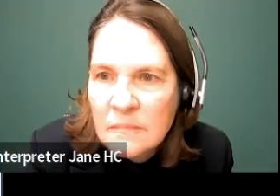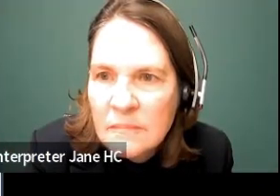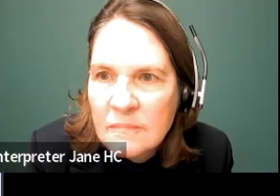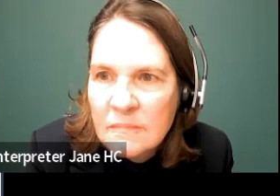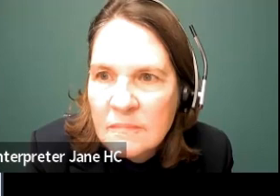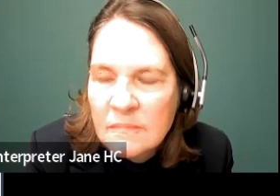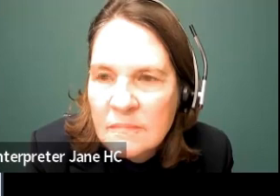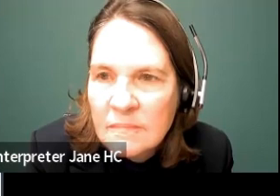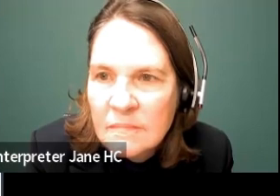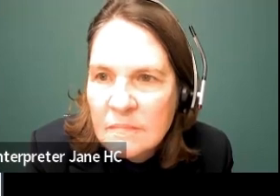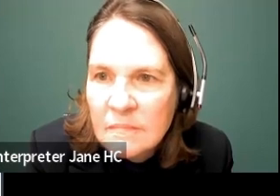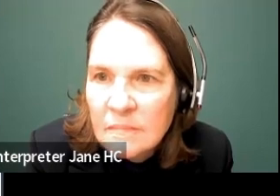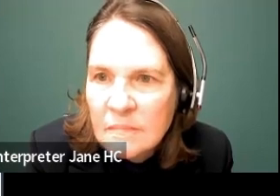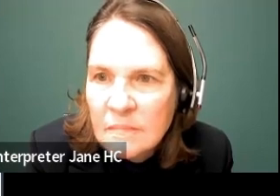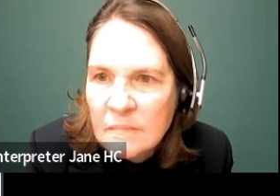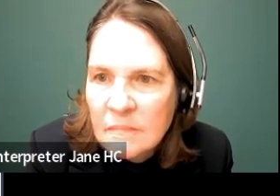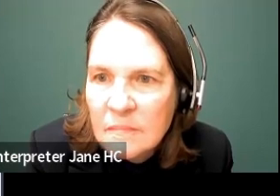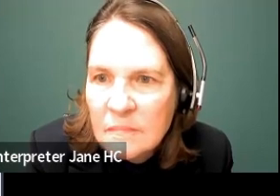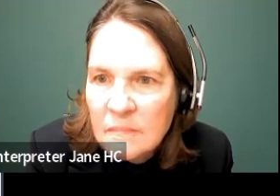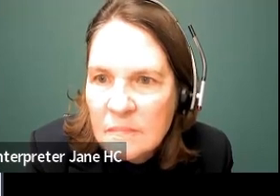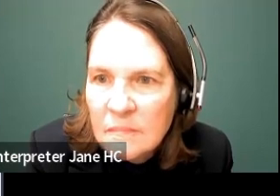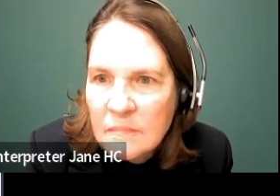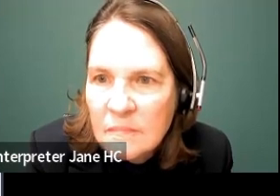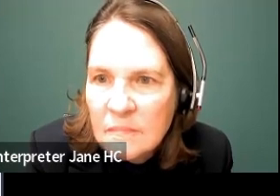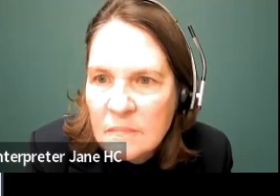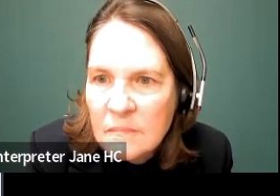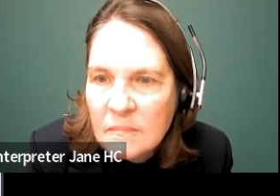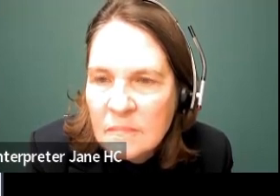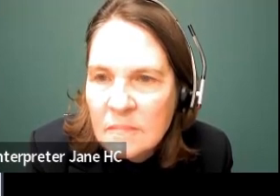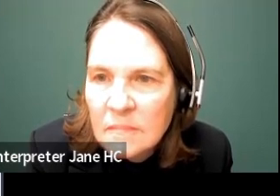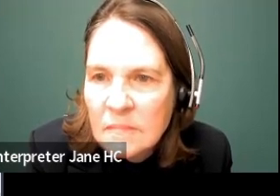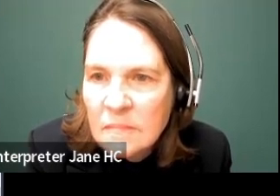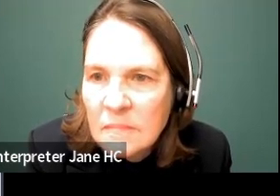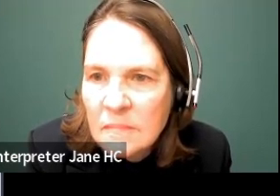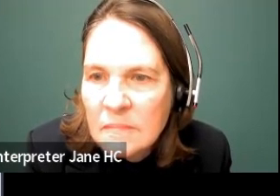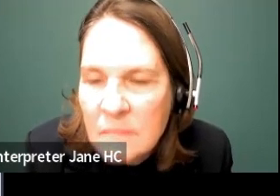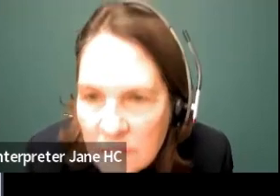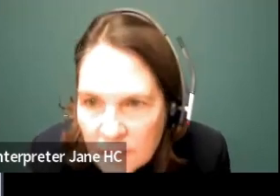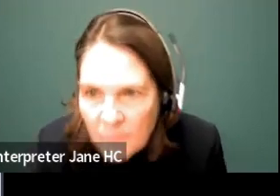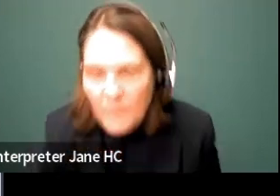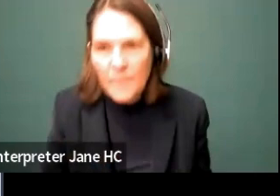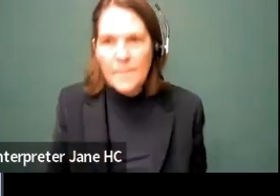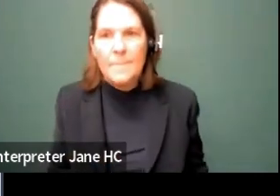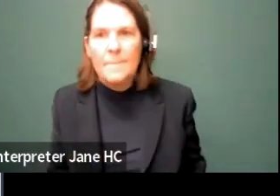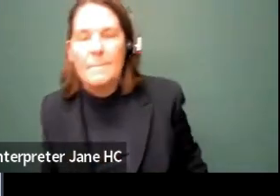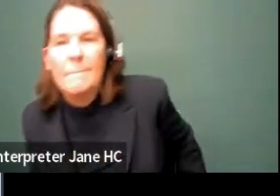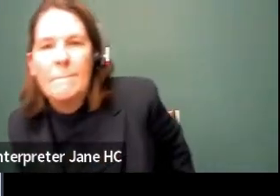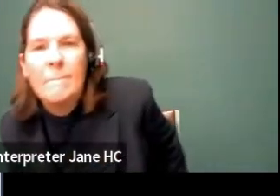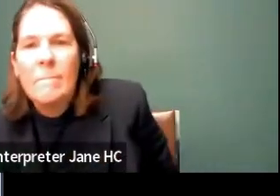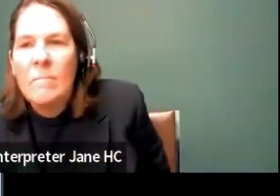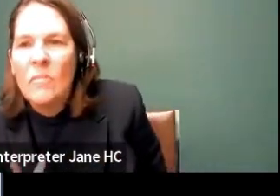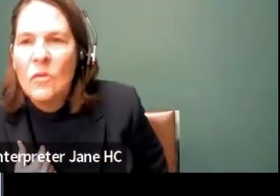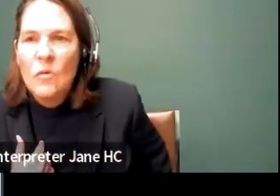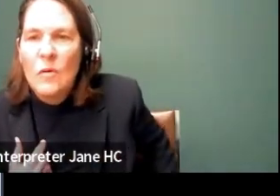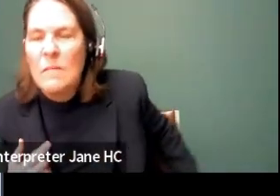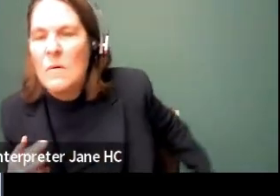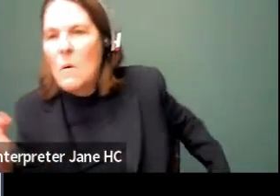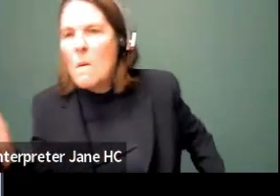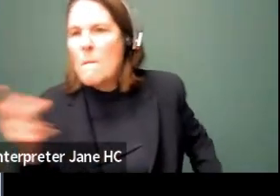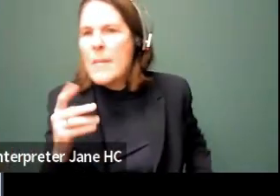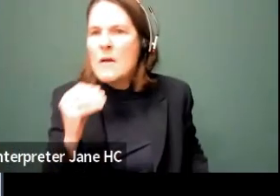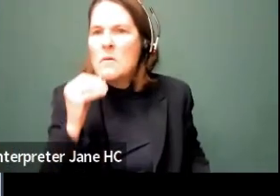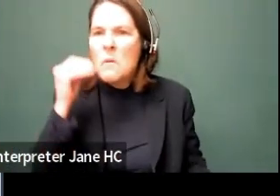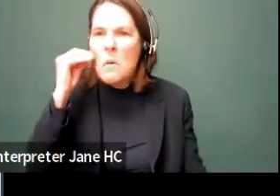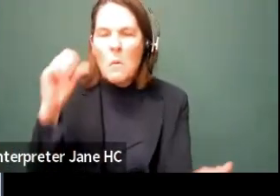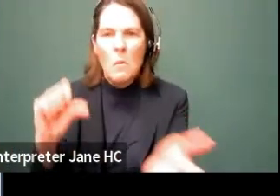All right, so I will bring us back to the home page, and the next